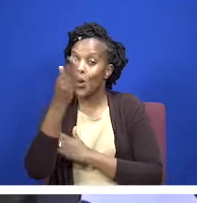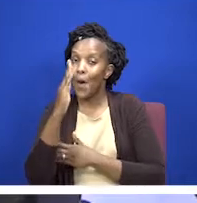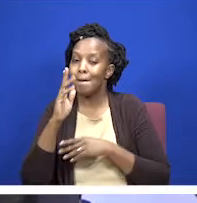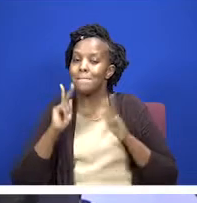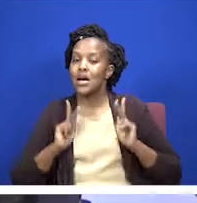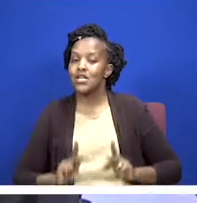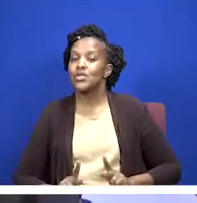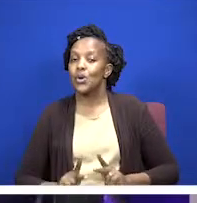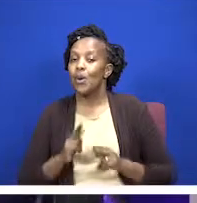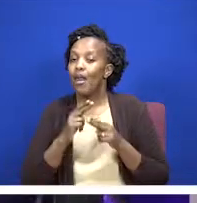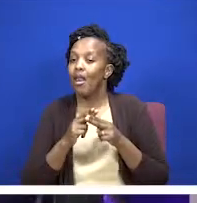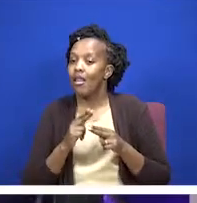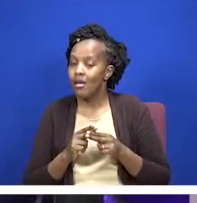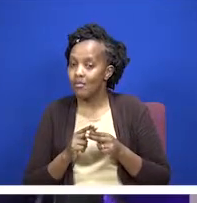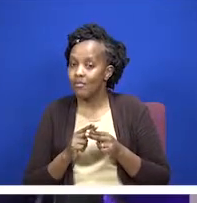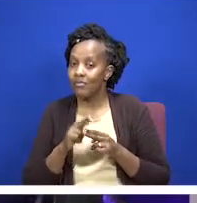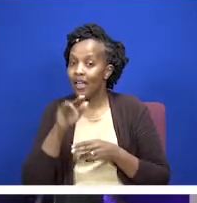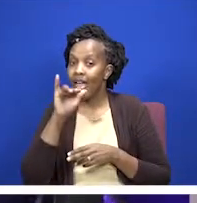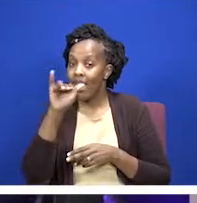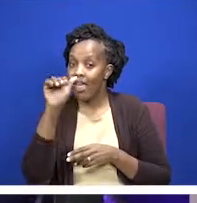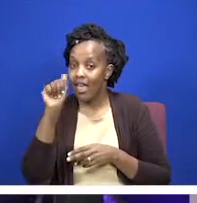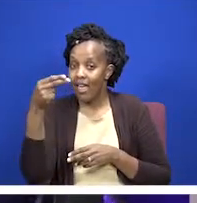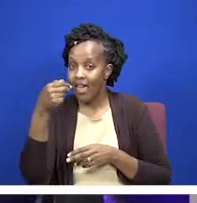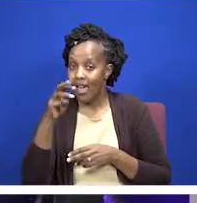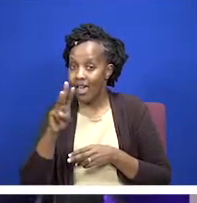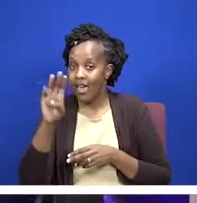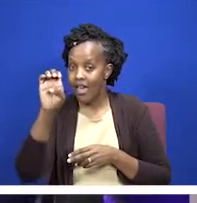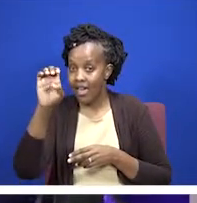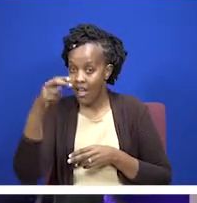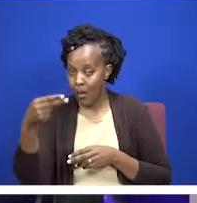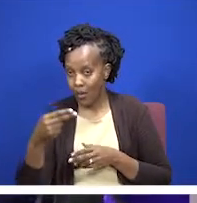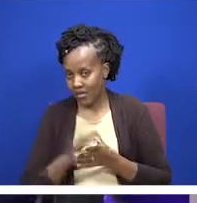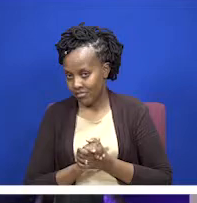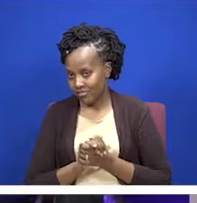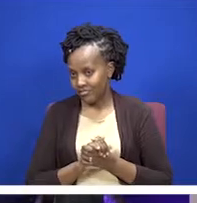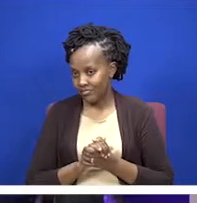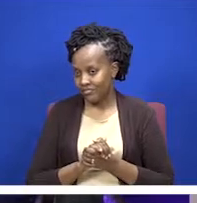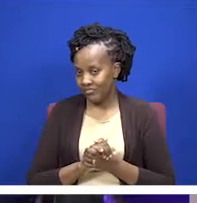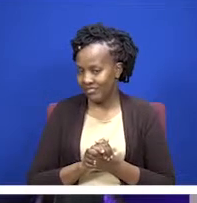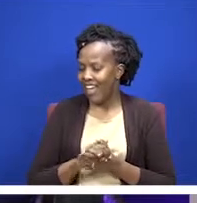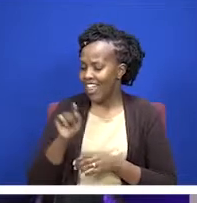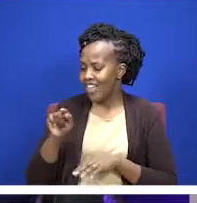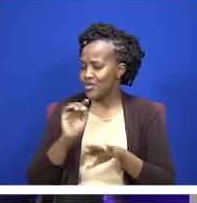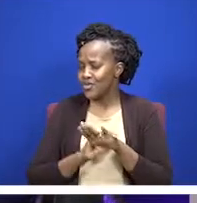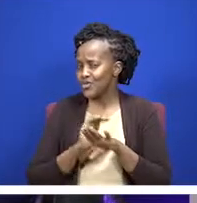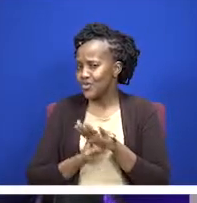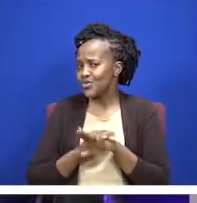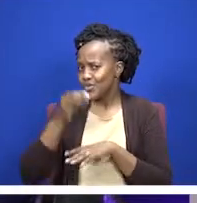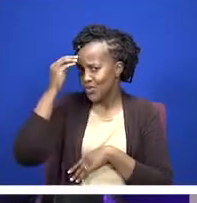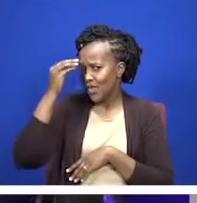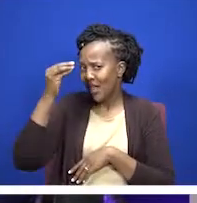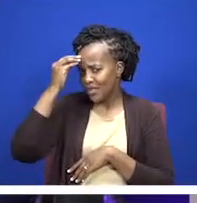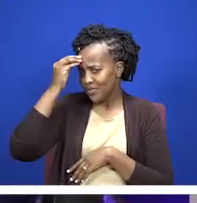through mighty acts. Wow, Yahweh or Jehovah is God's personal name. That was very exciting to learn. And he reveals himself